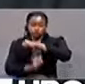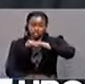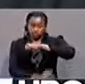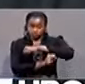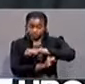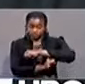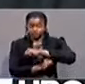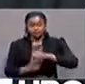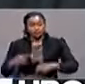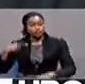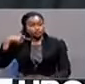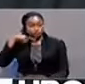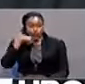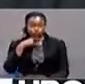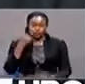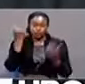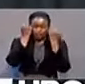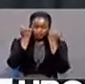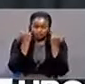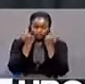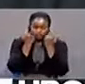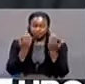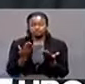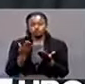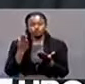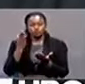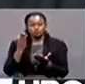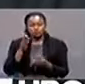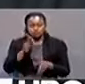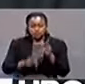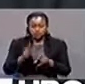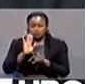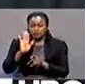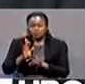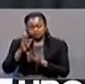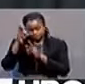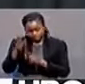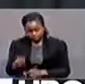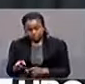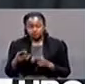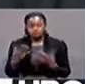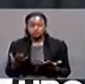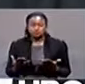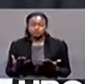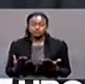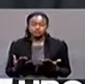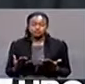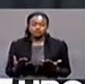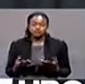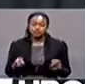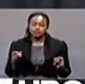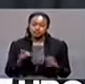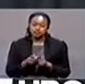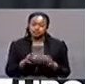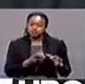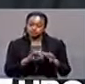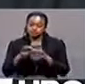of social justice, human dignity, and